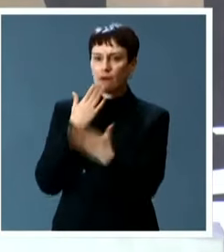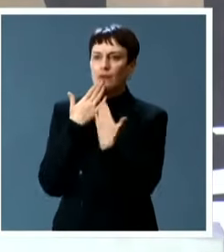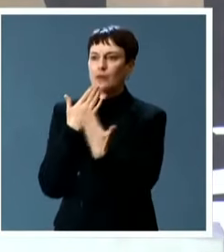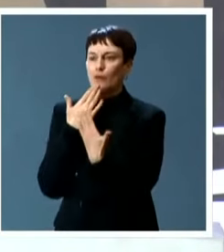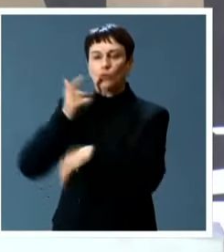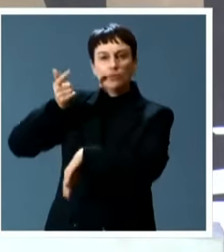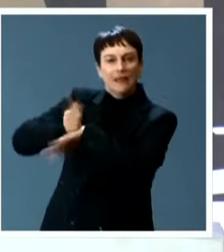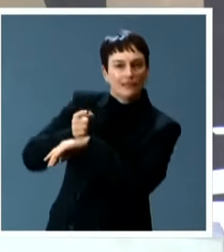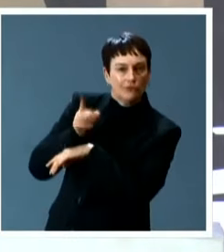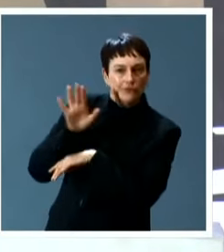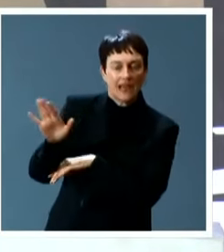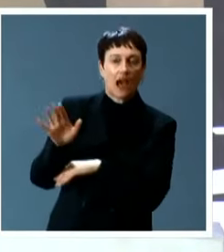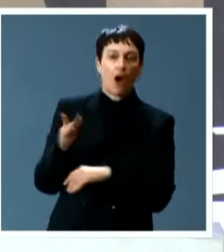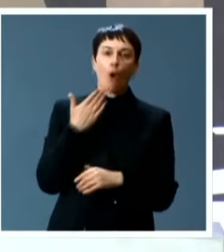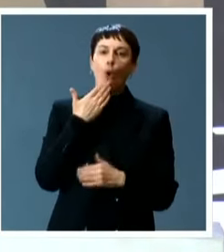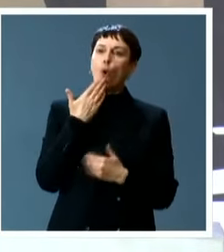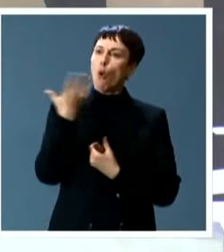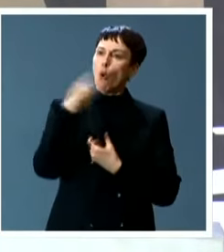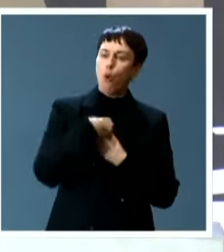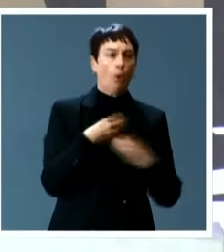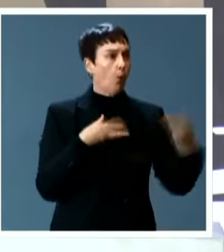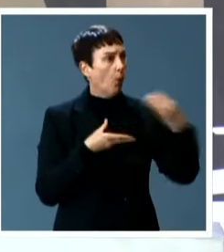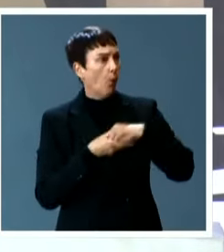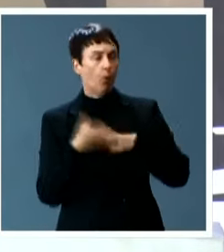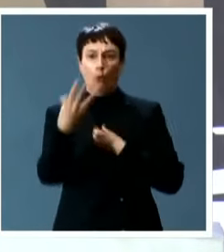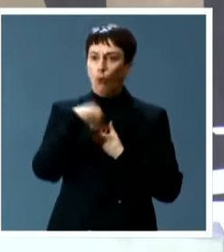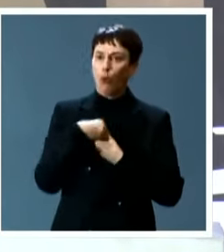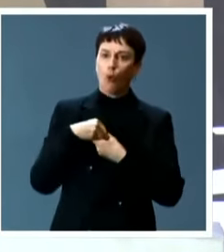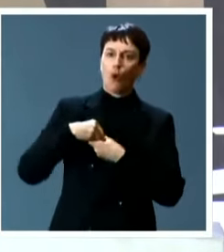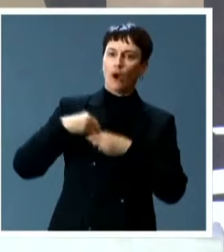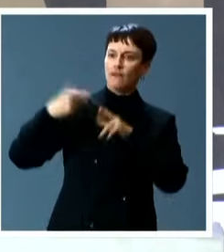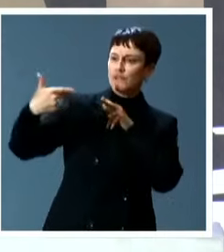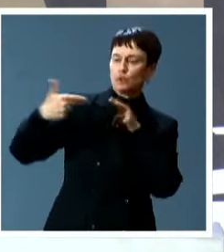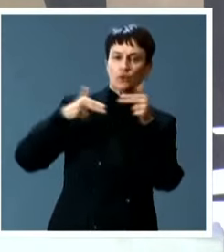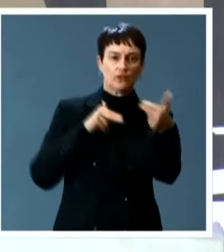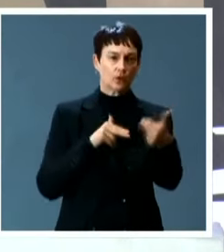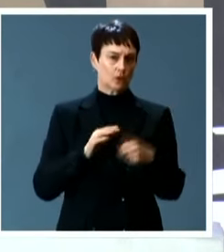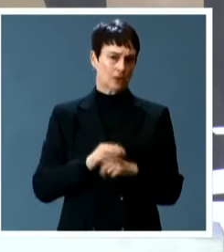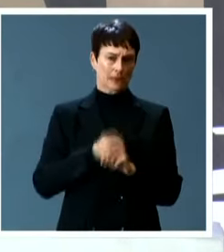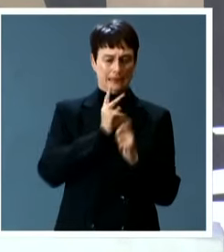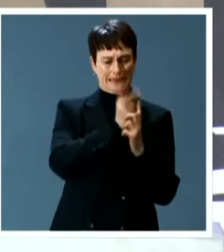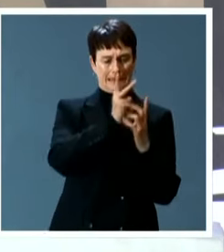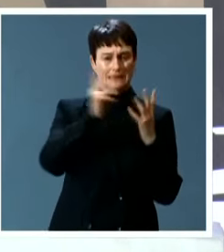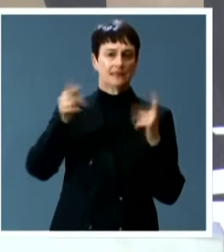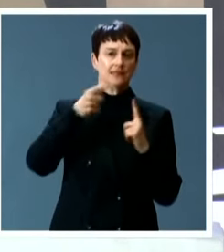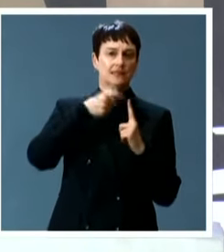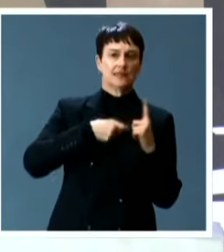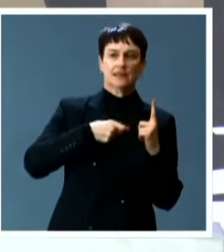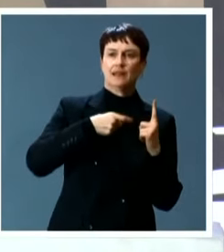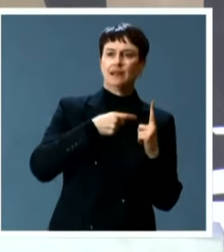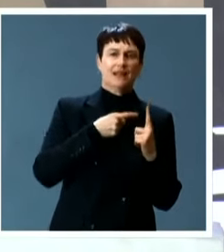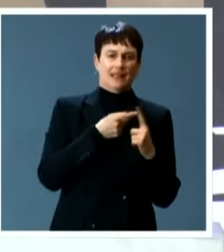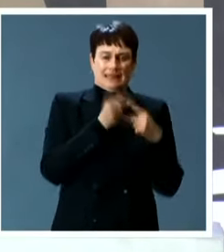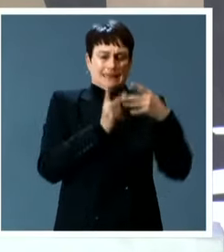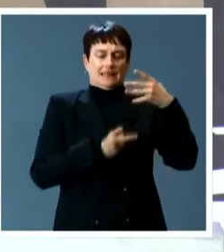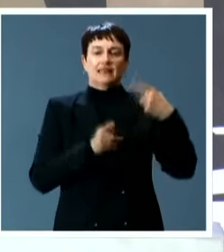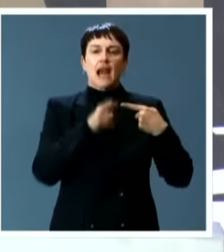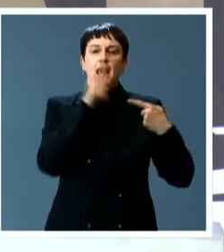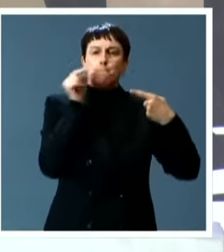the video contributors, our commentators, Rekhotsofetse Chinake, Patronella